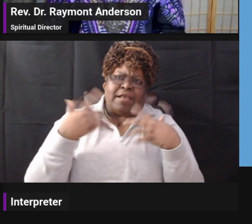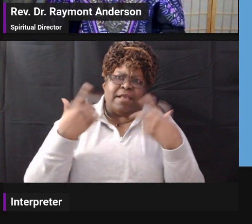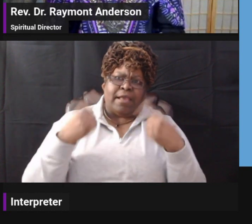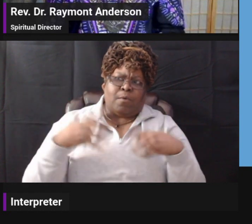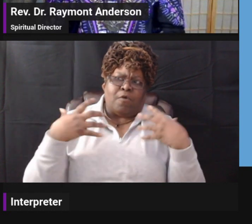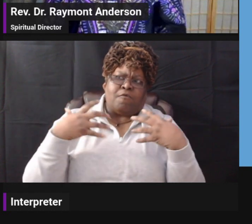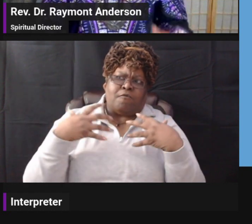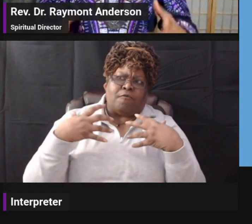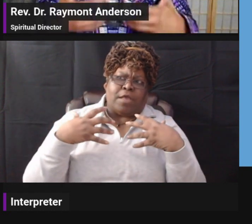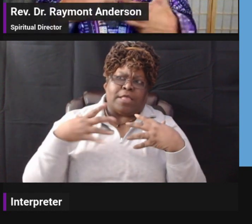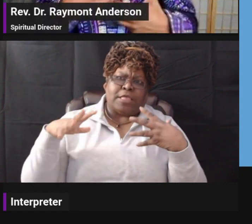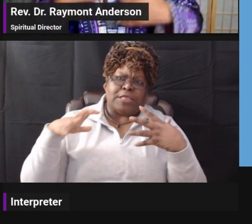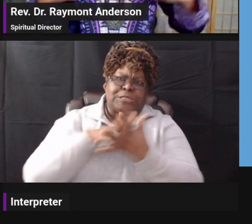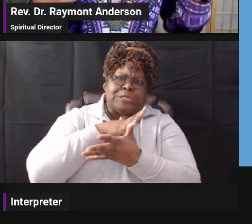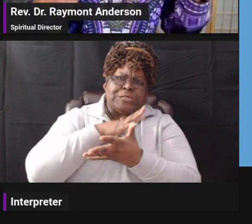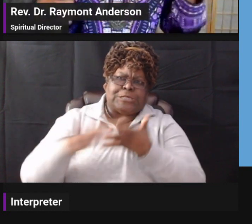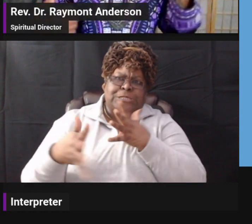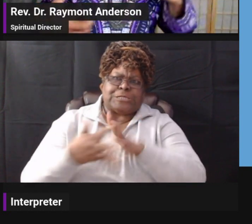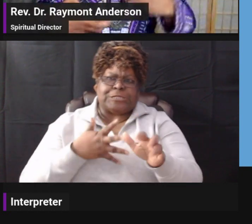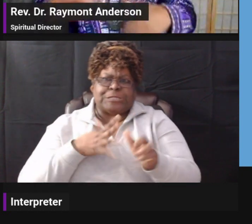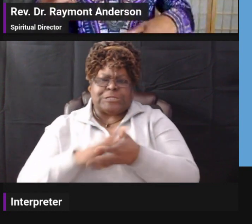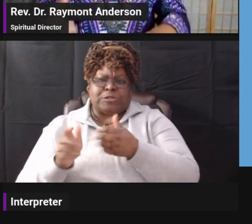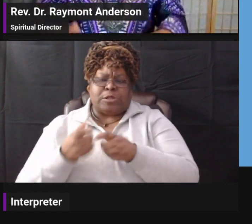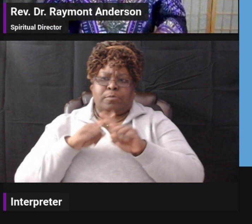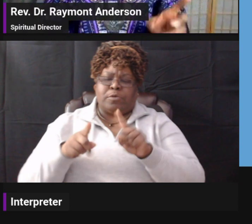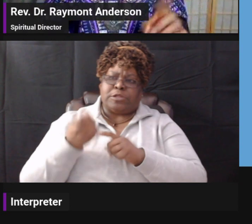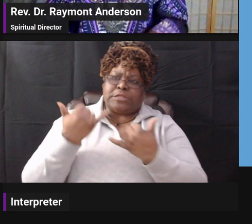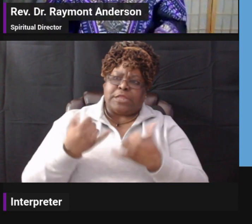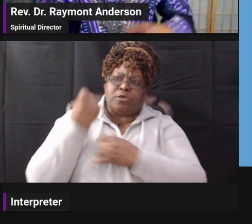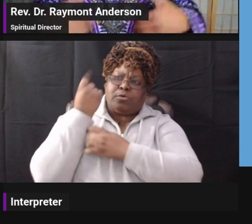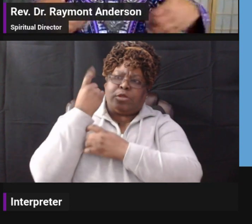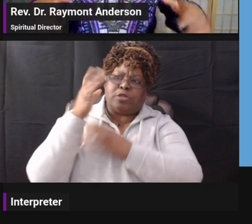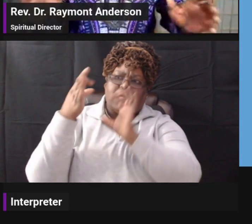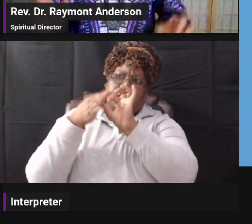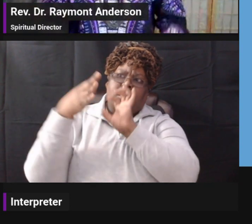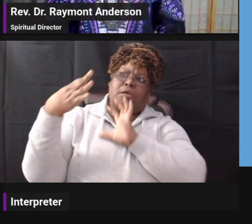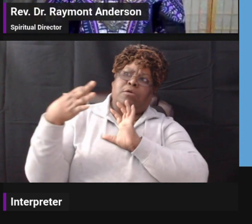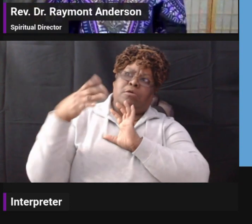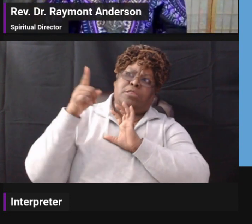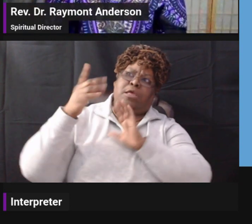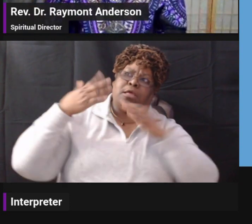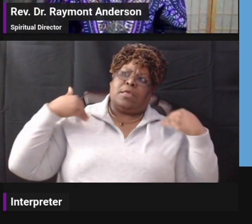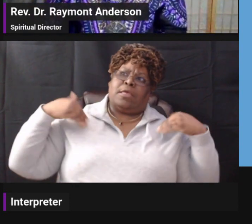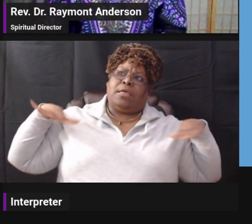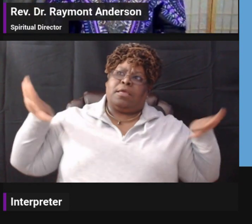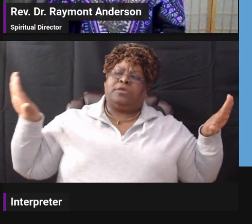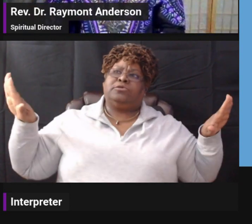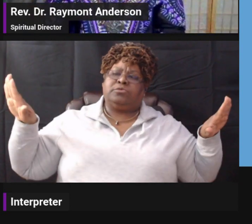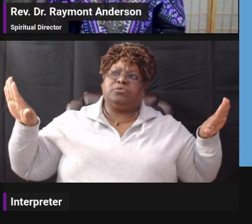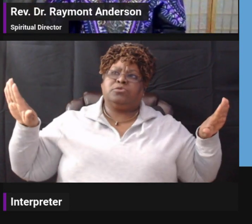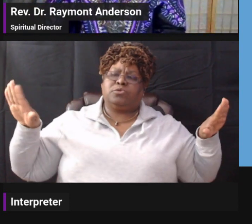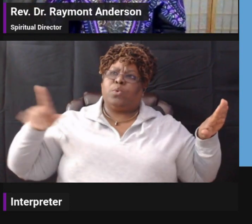you're afraid. And they're tearing at you and ripping at you. But what you realize when you let go is that they are